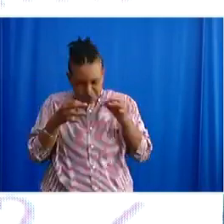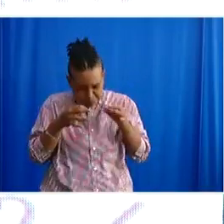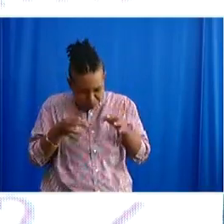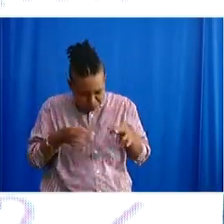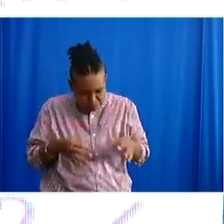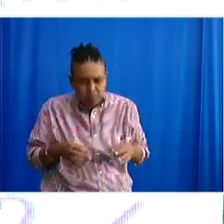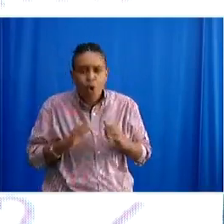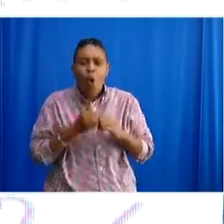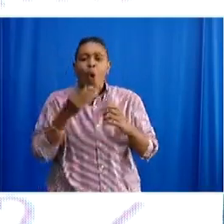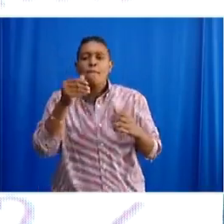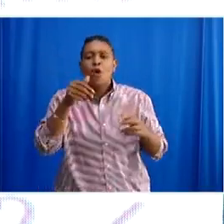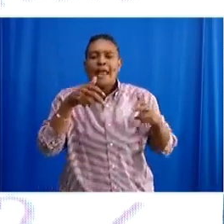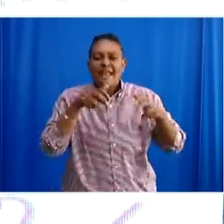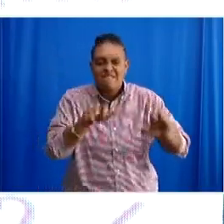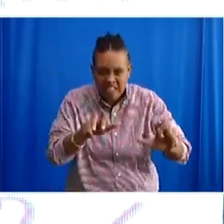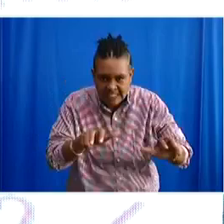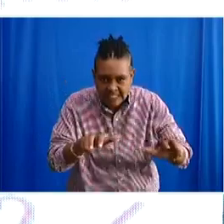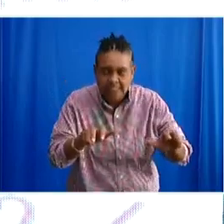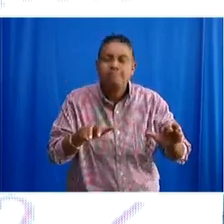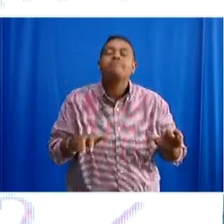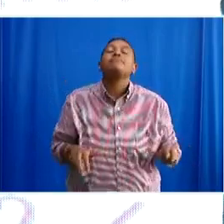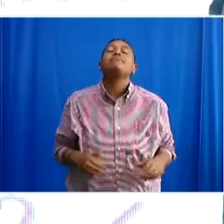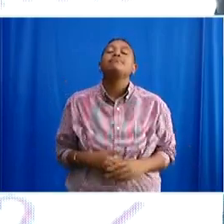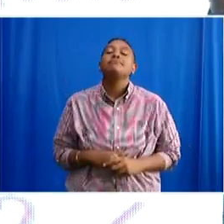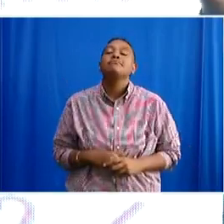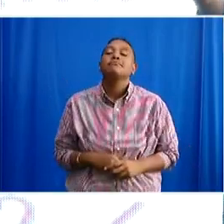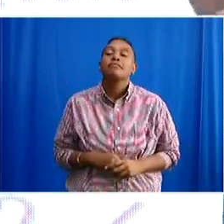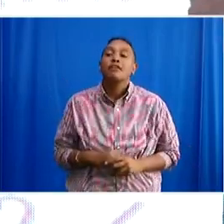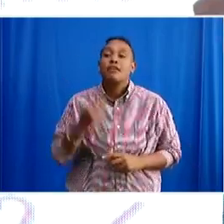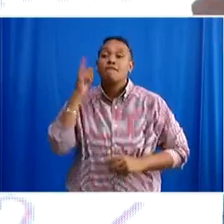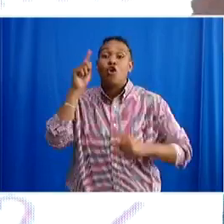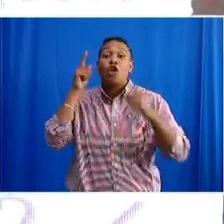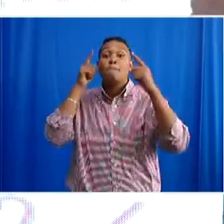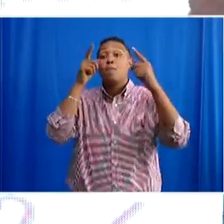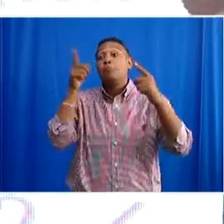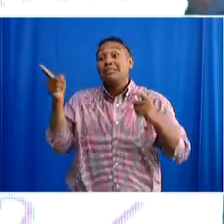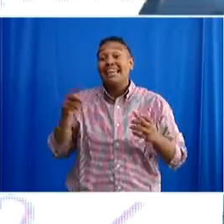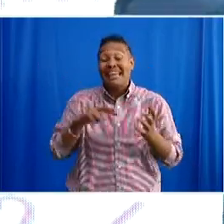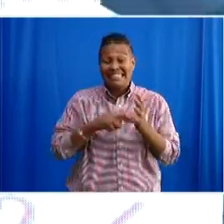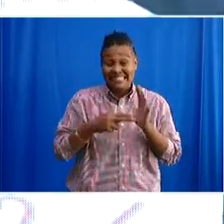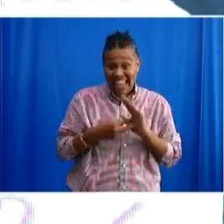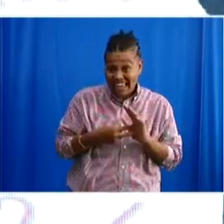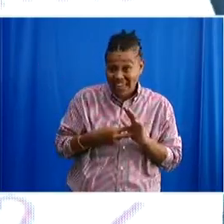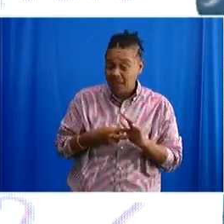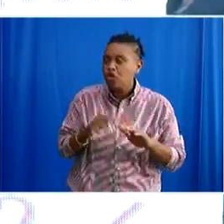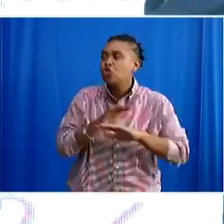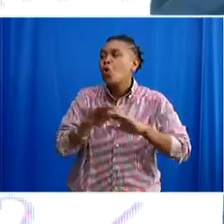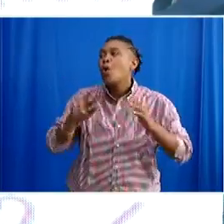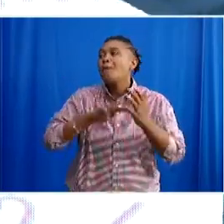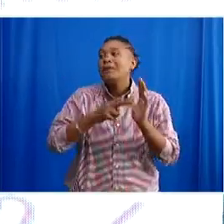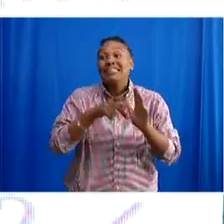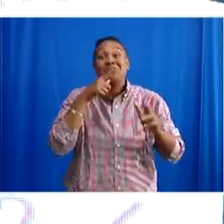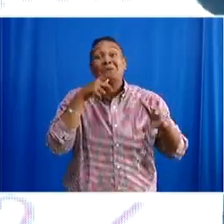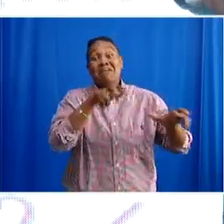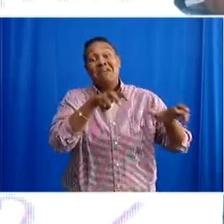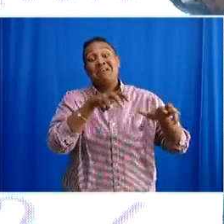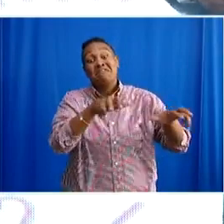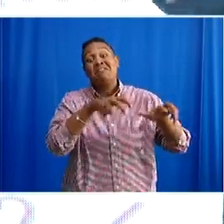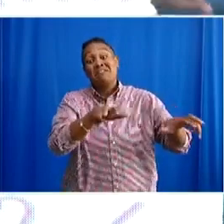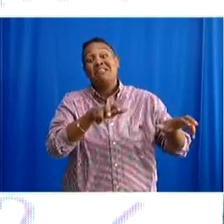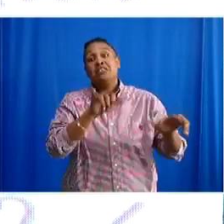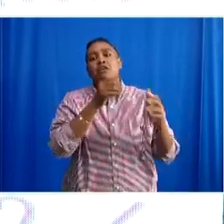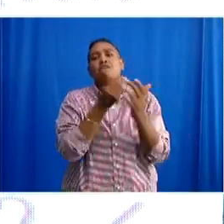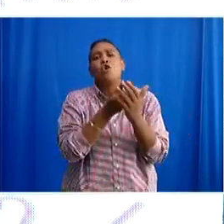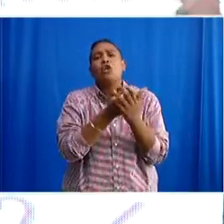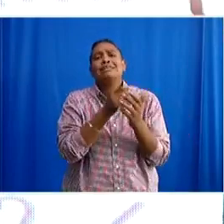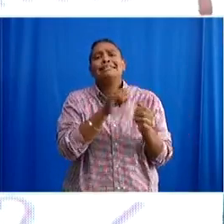to be invested, and to be, for the purposes in which they're intended, it doesn't make sense to invest those funds in the same region that